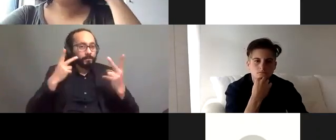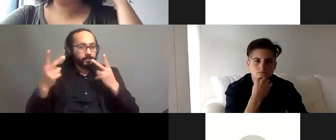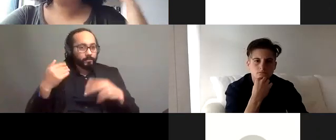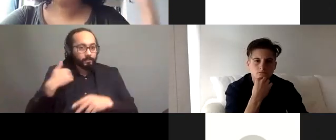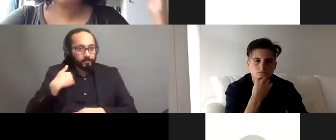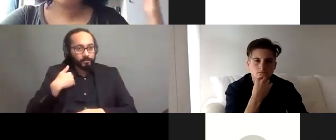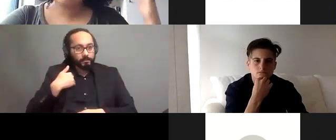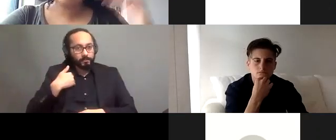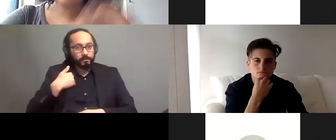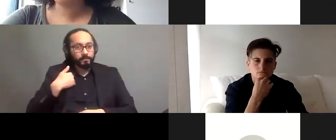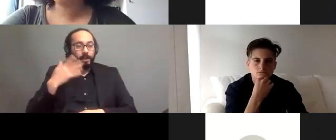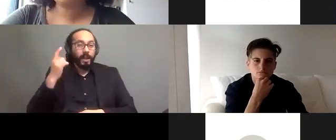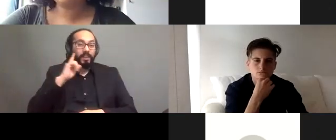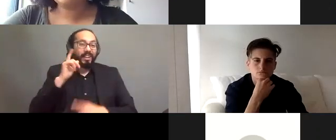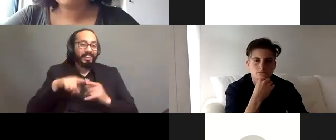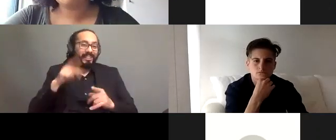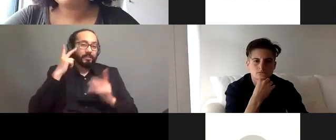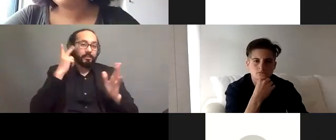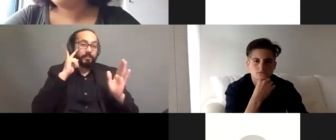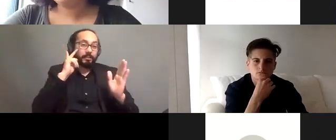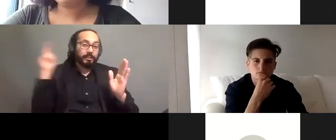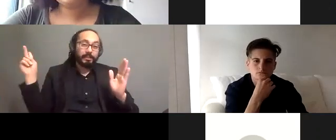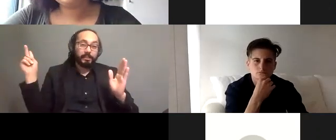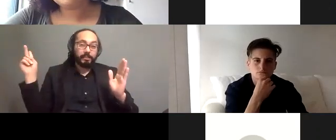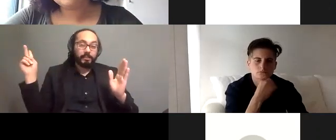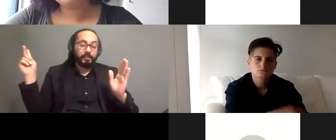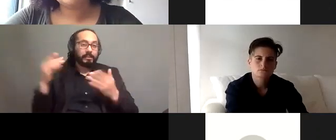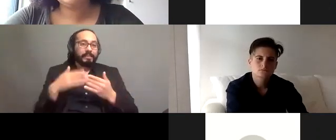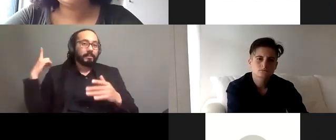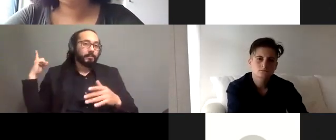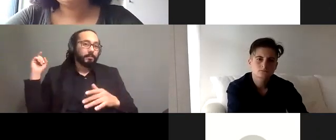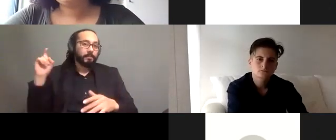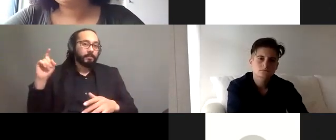I have no peripheral vision. It's very easy to sneak up on me. I can't drive.